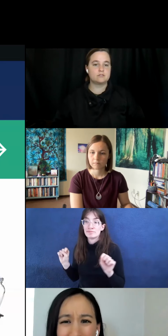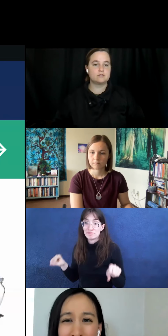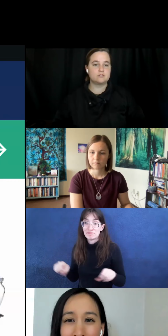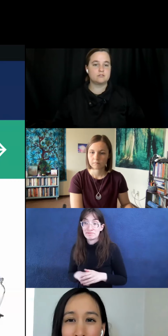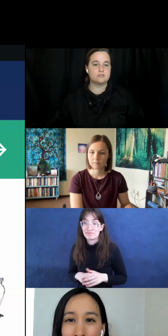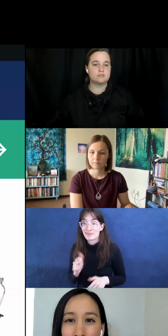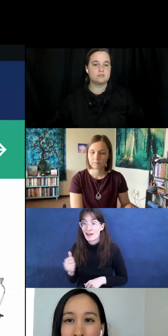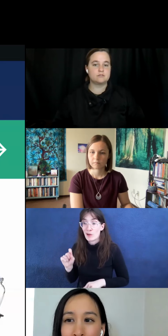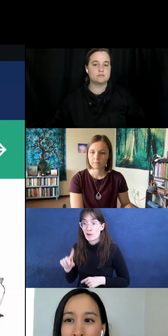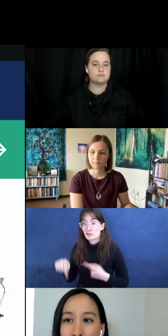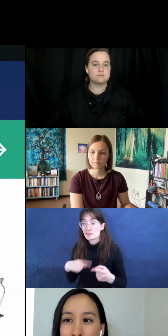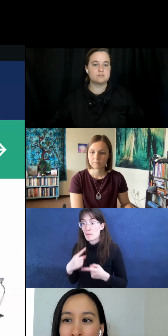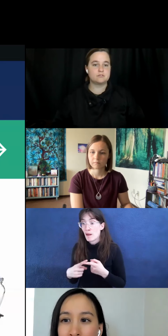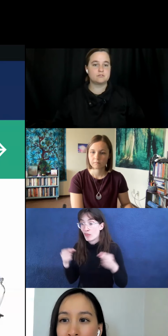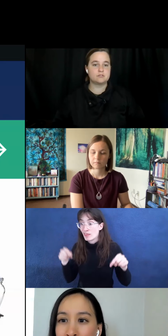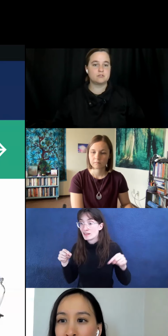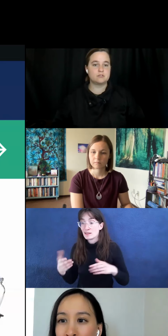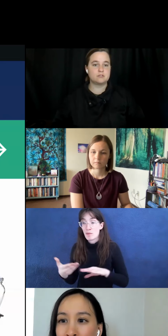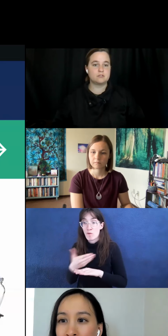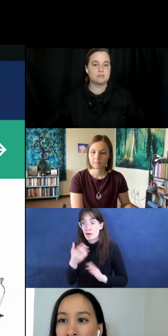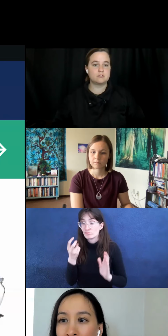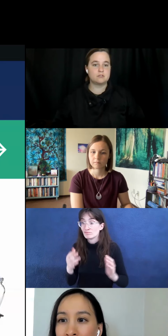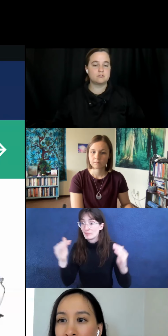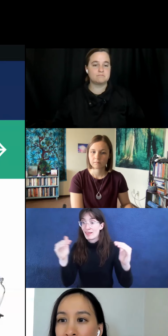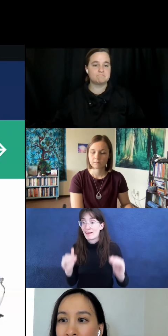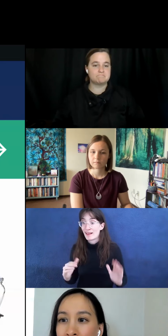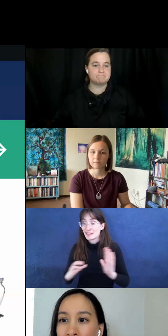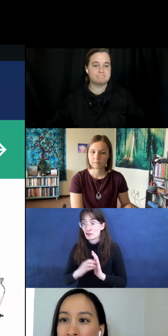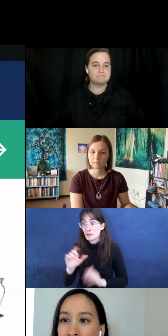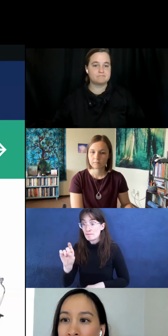Any questions on this before we move on to the next part?